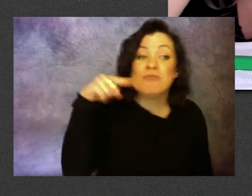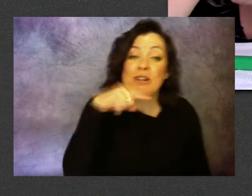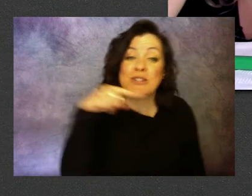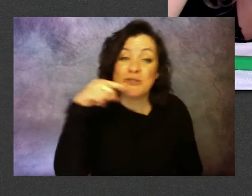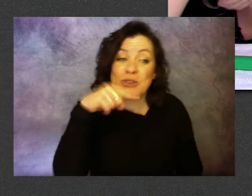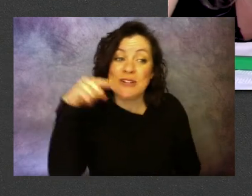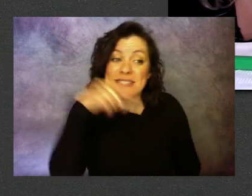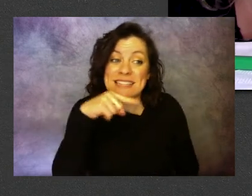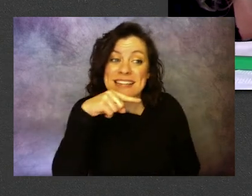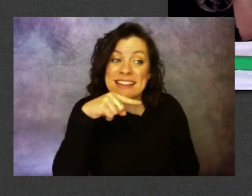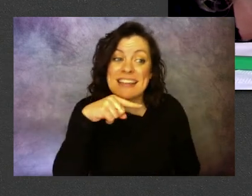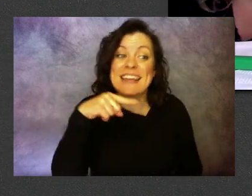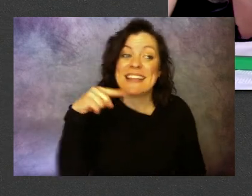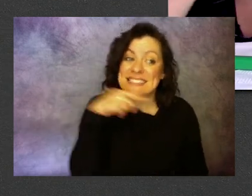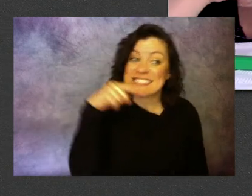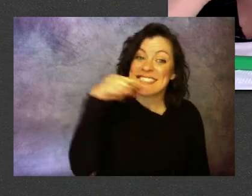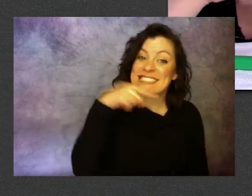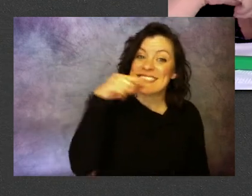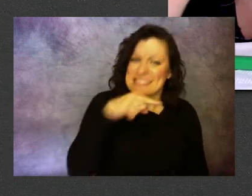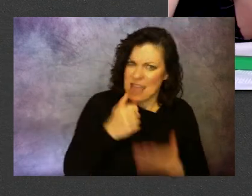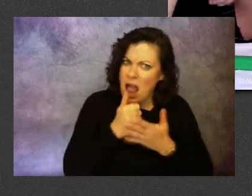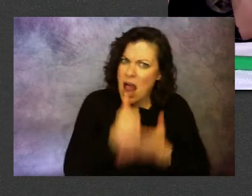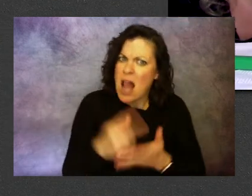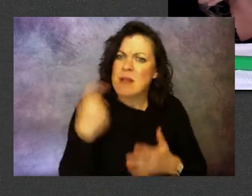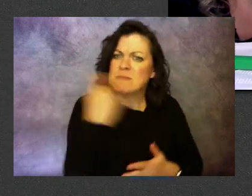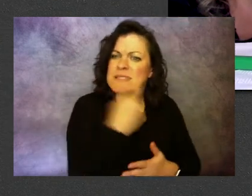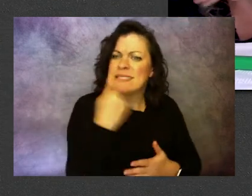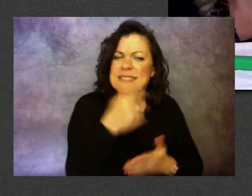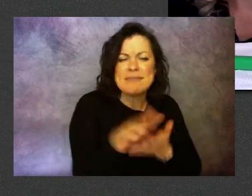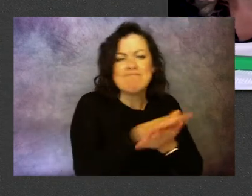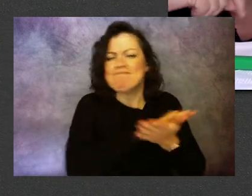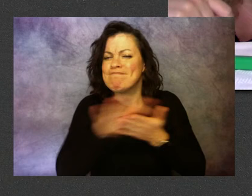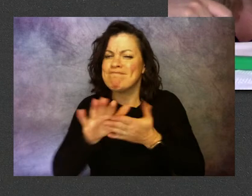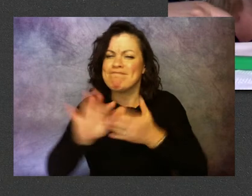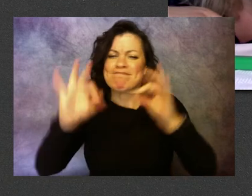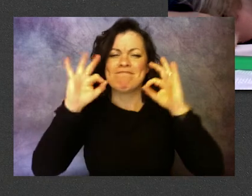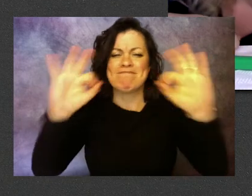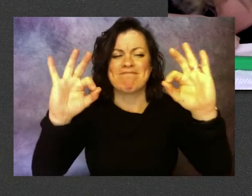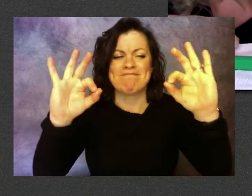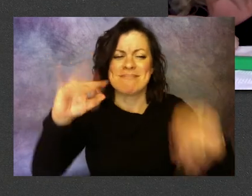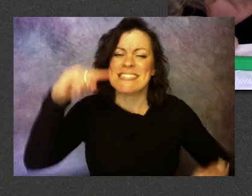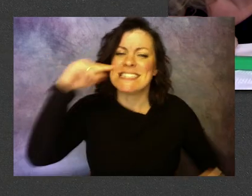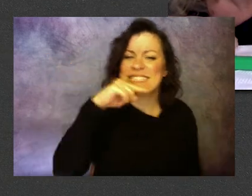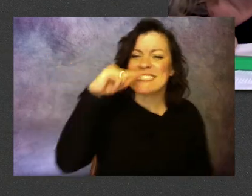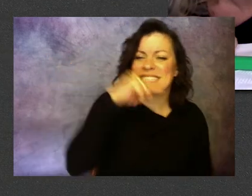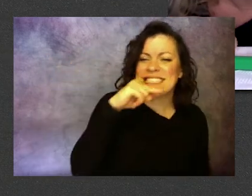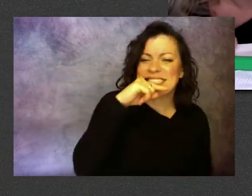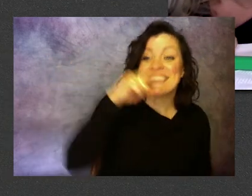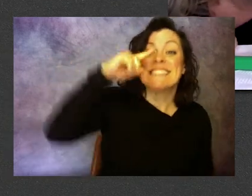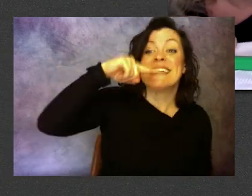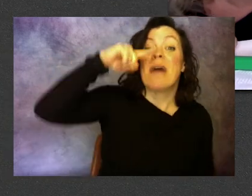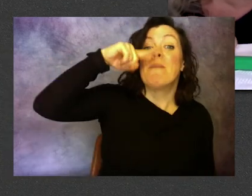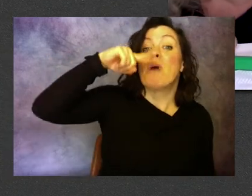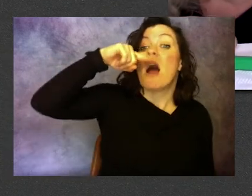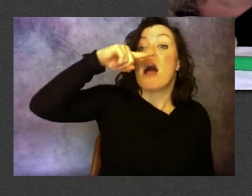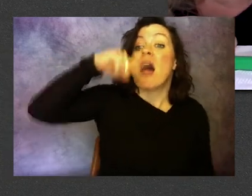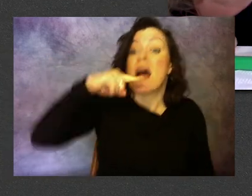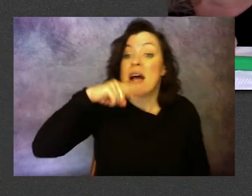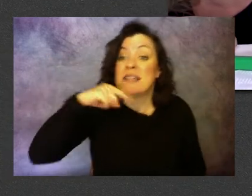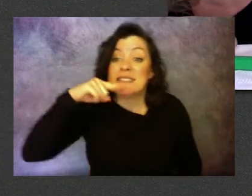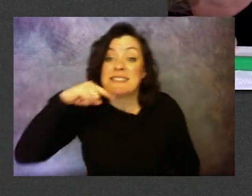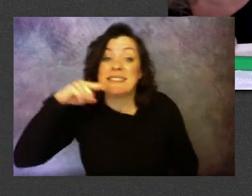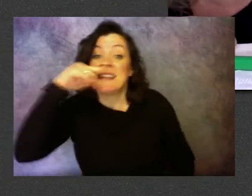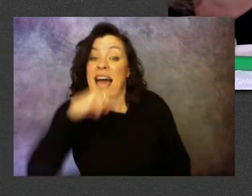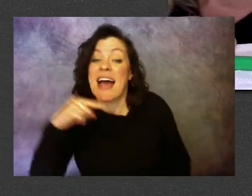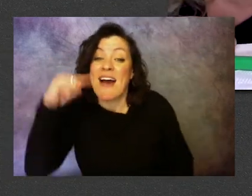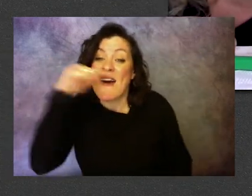teeth, brush your teeth. Give your teeth a treat. Are you ready? Brush up and down and